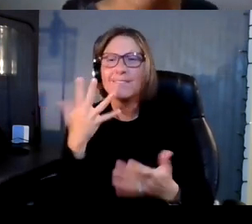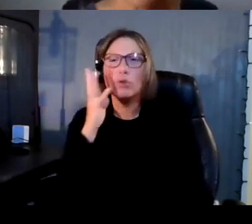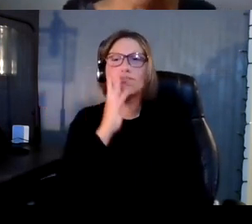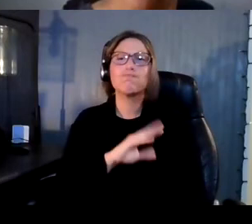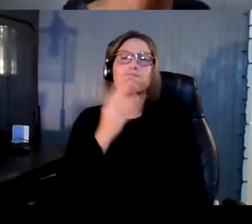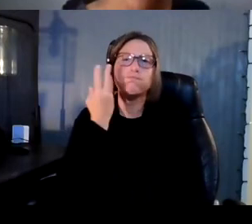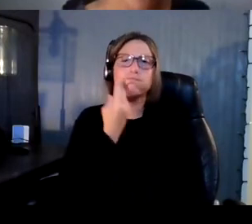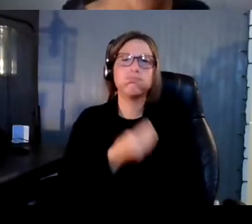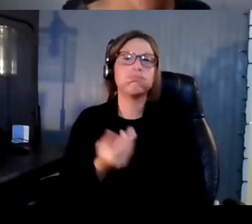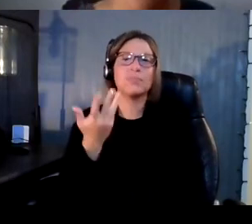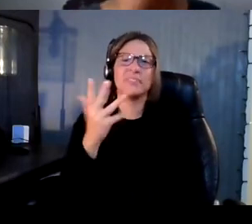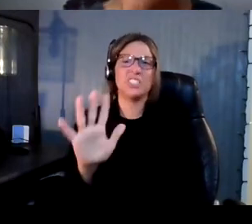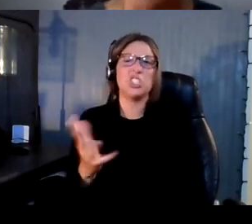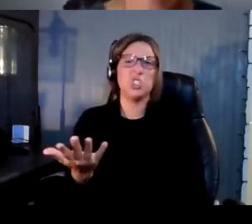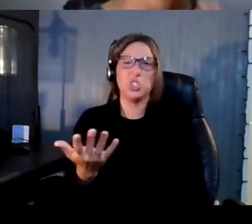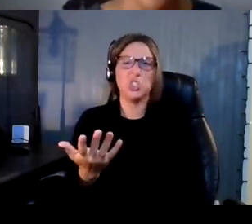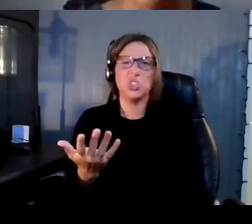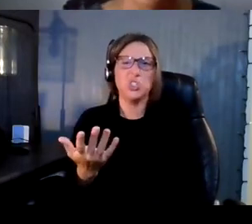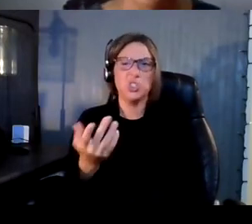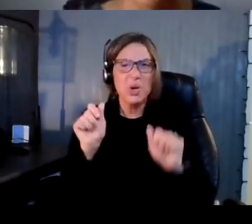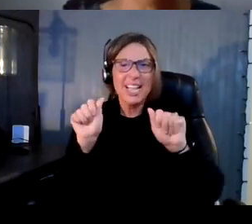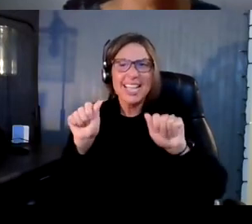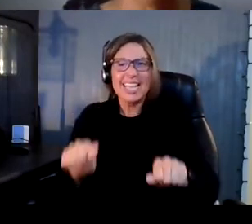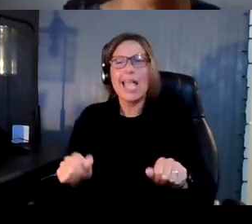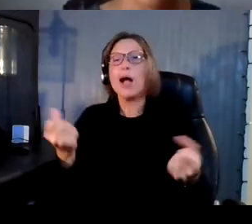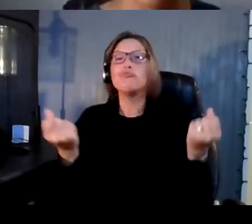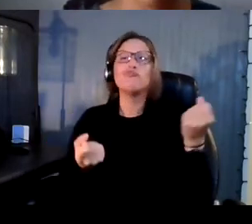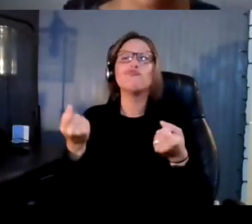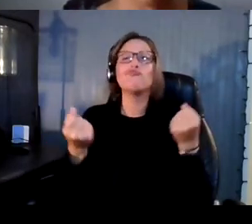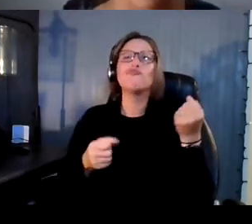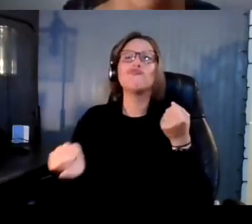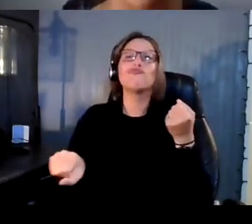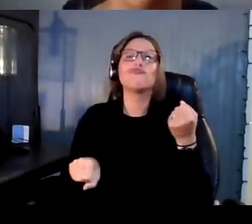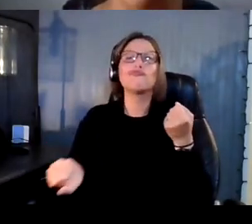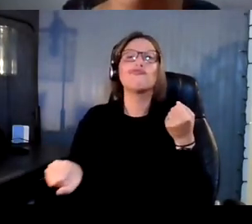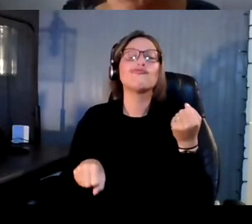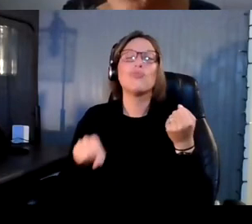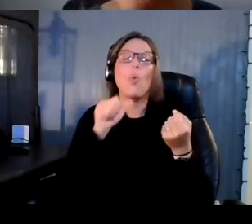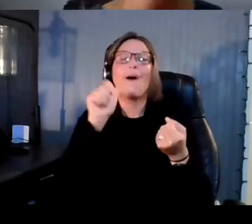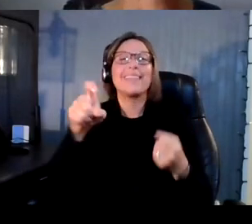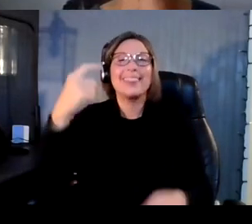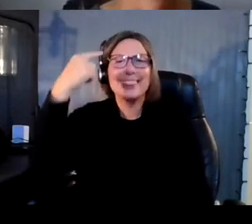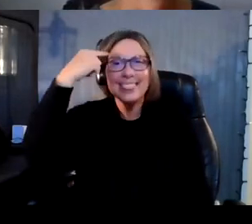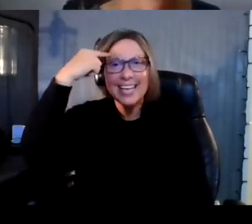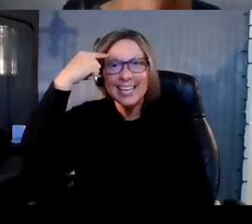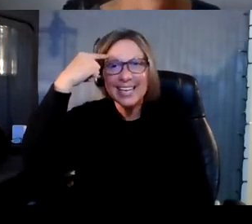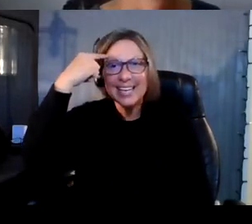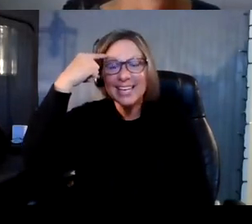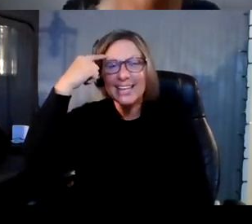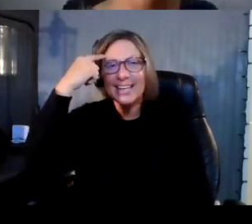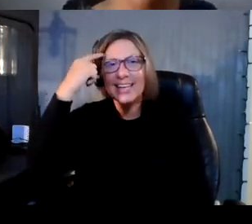rotely that you're able to do it without even thinking about your driving. The only time you think about